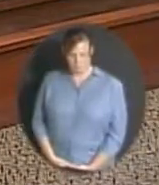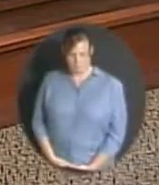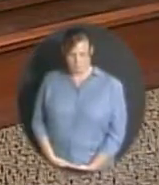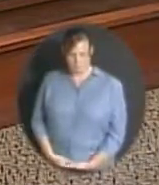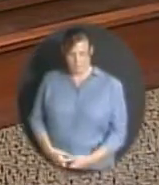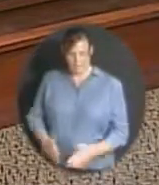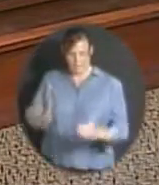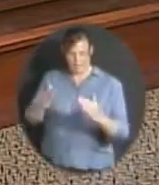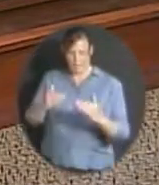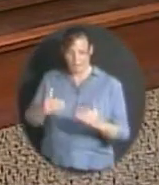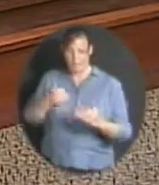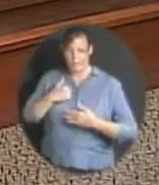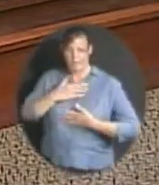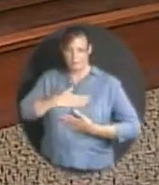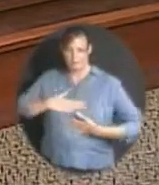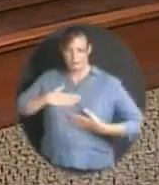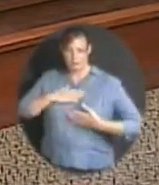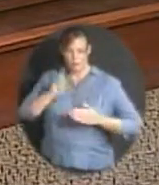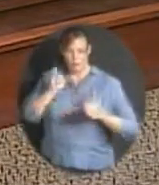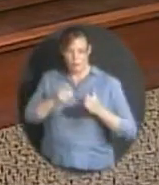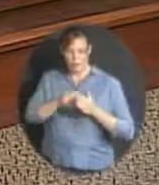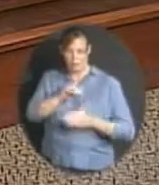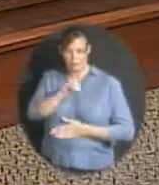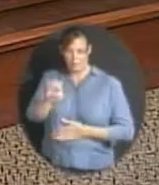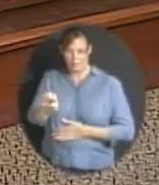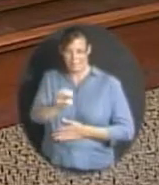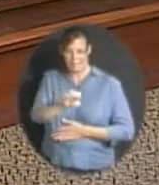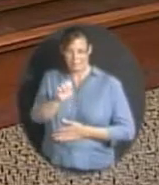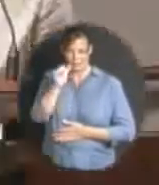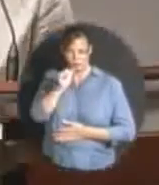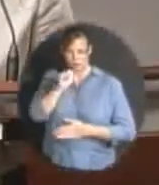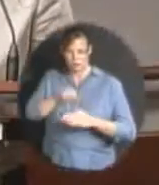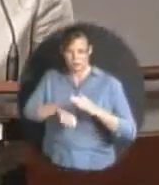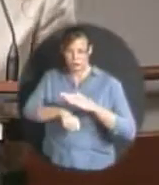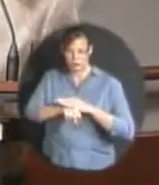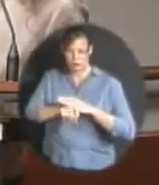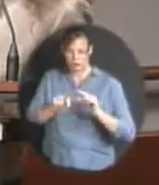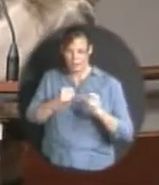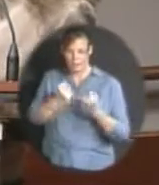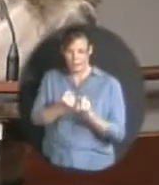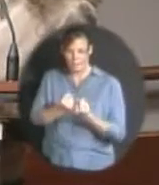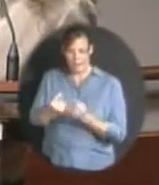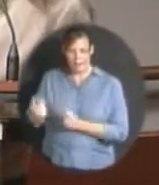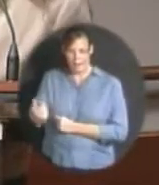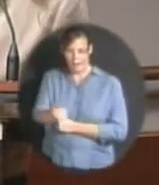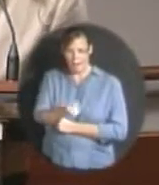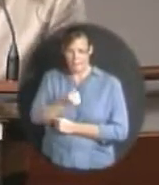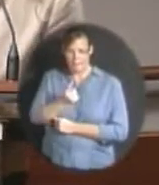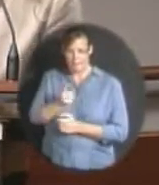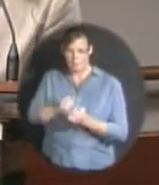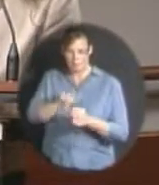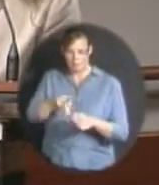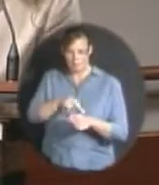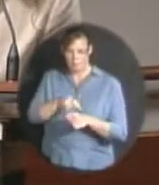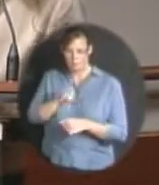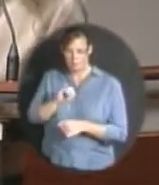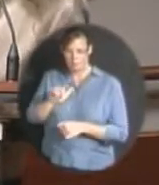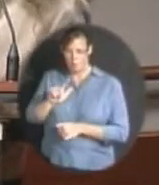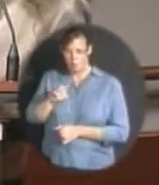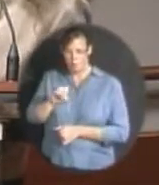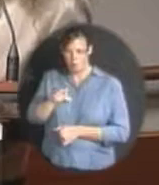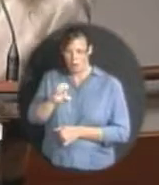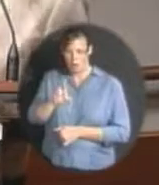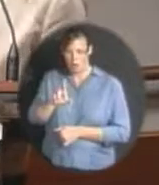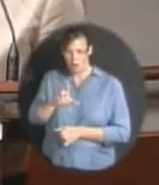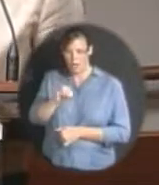Next, it is my pleasure to recognize the Olathe East girls soccer team. Would you come forward along with Principal Bill Weber and Coach